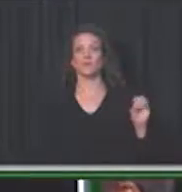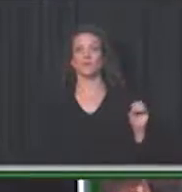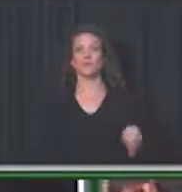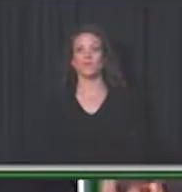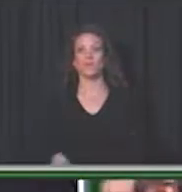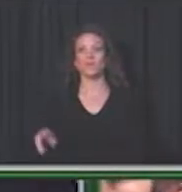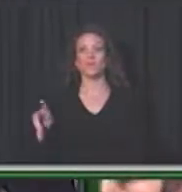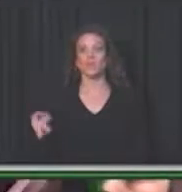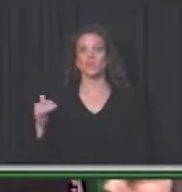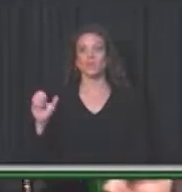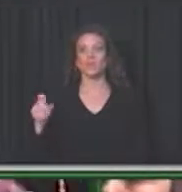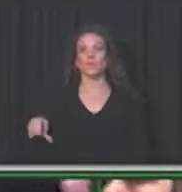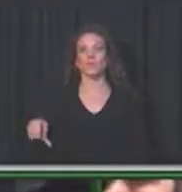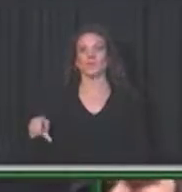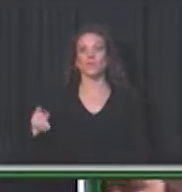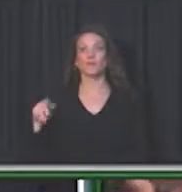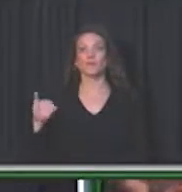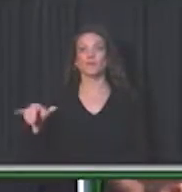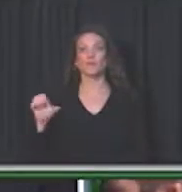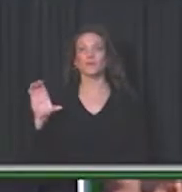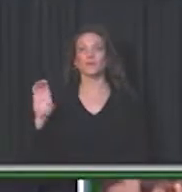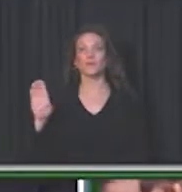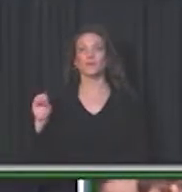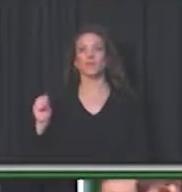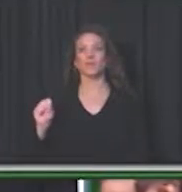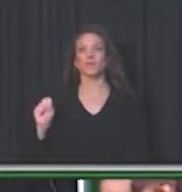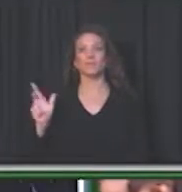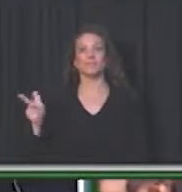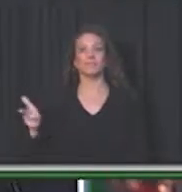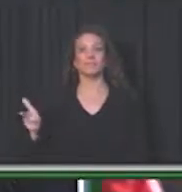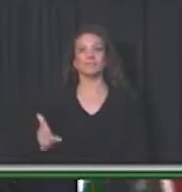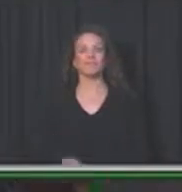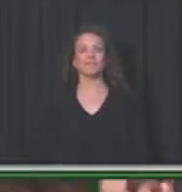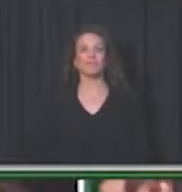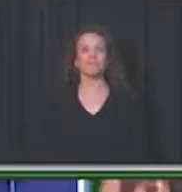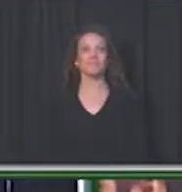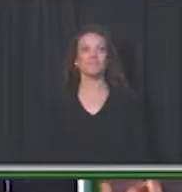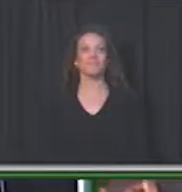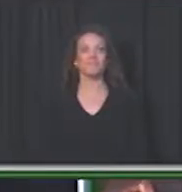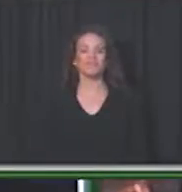William Patrick Jacobs III.